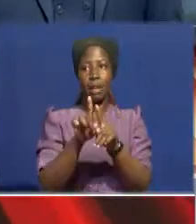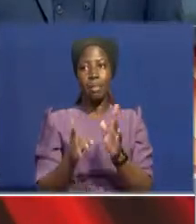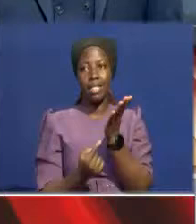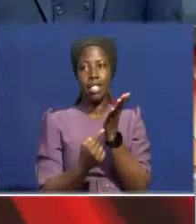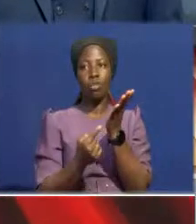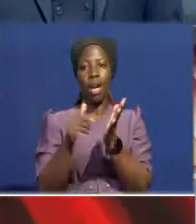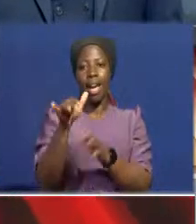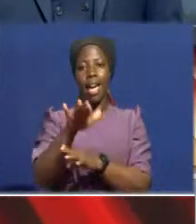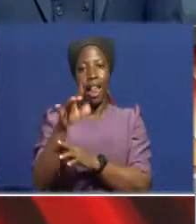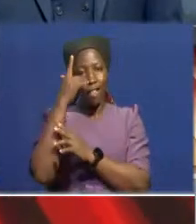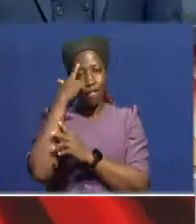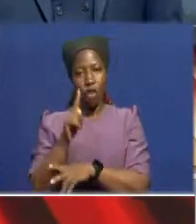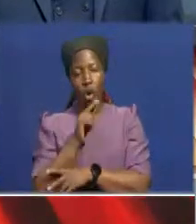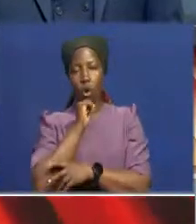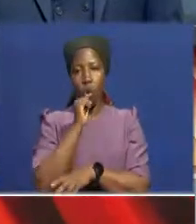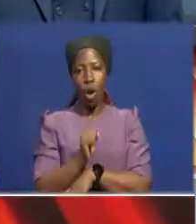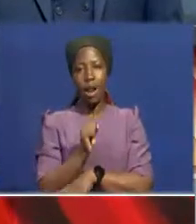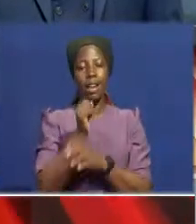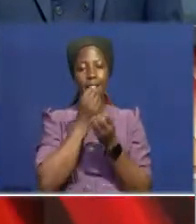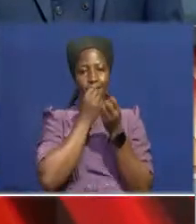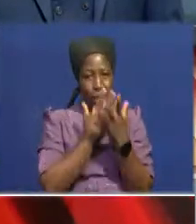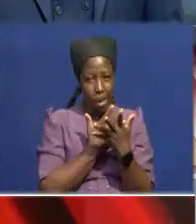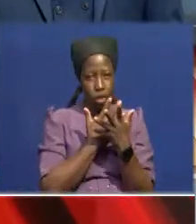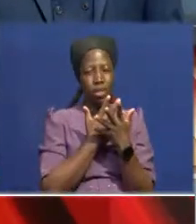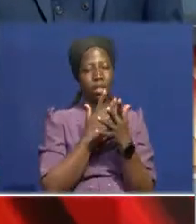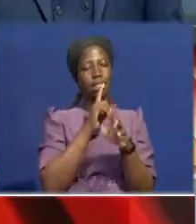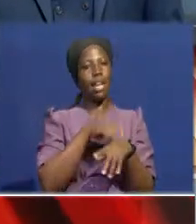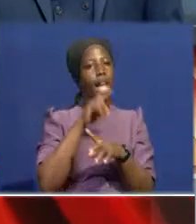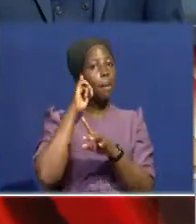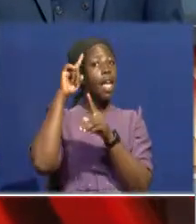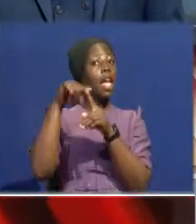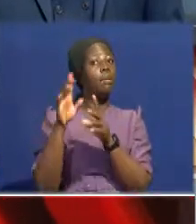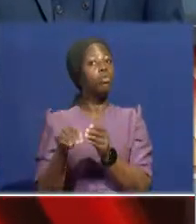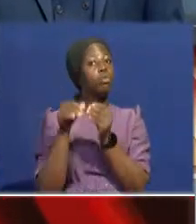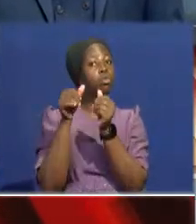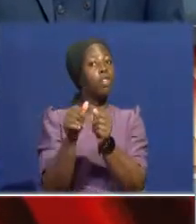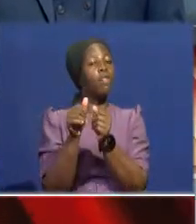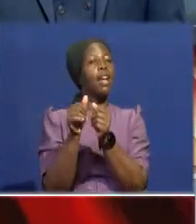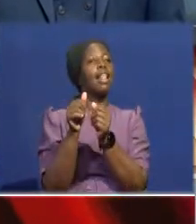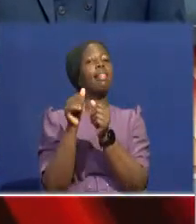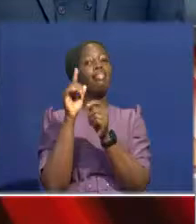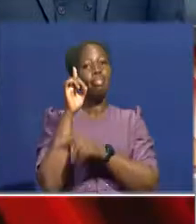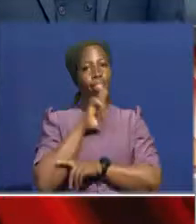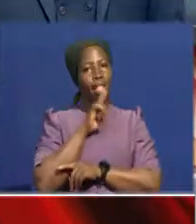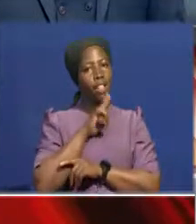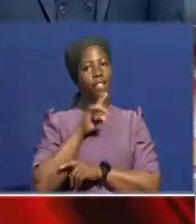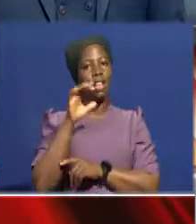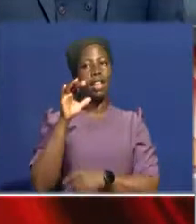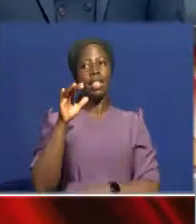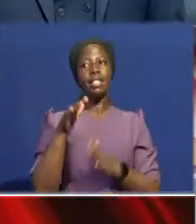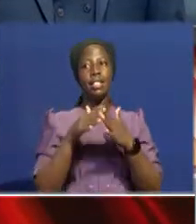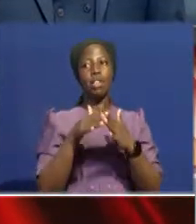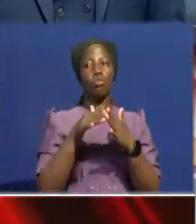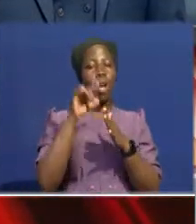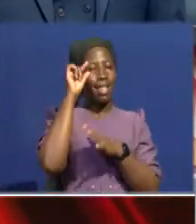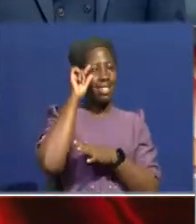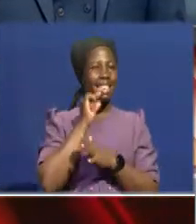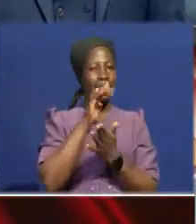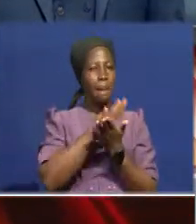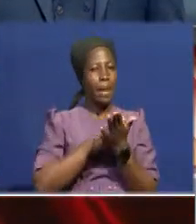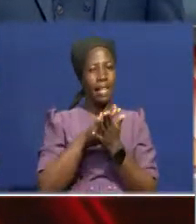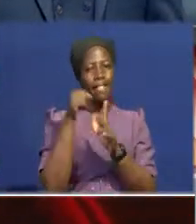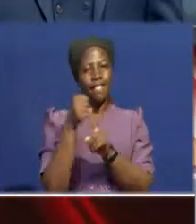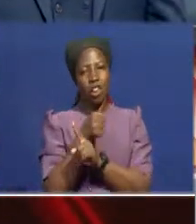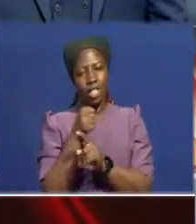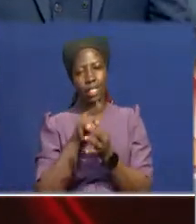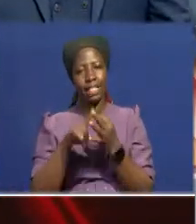the age information as it seeks to address the triple threat of sexual gender-based violence, teenage pregnancy, and